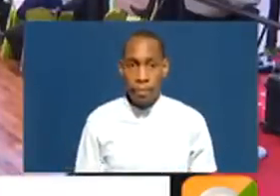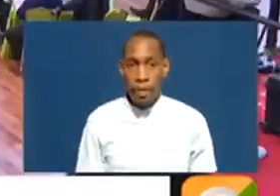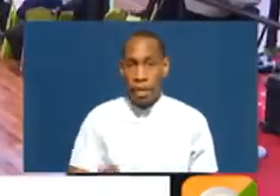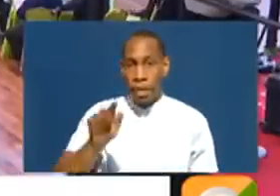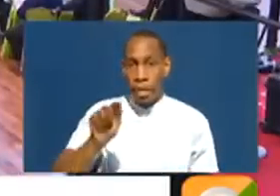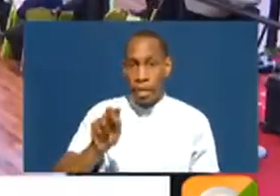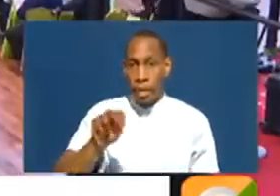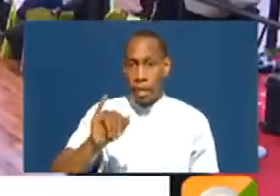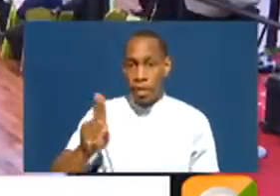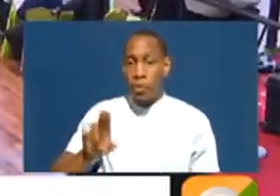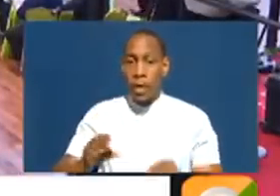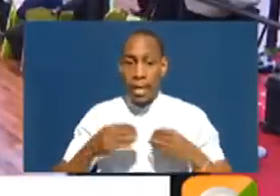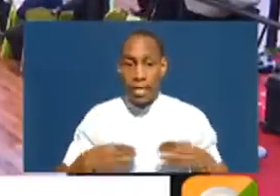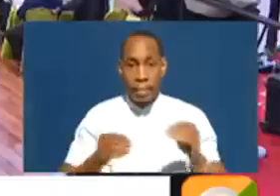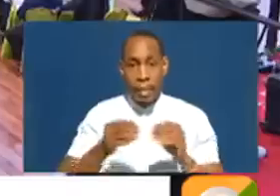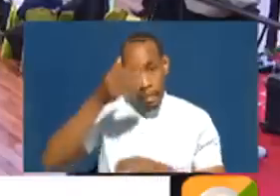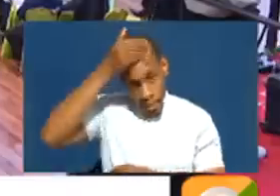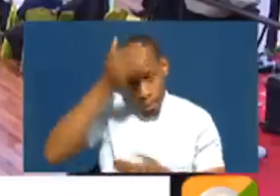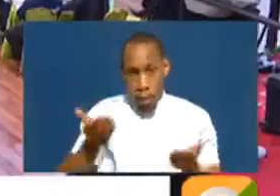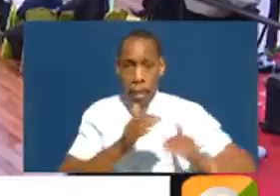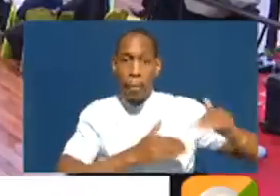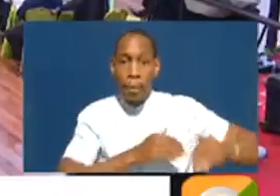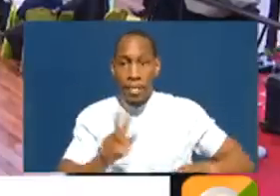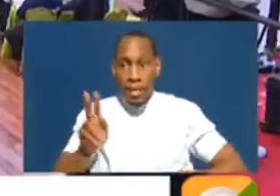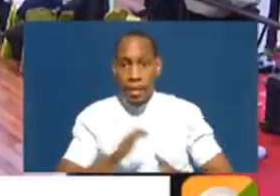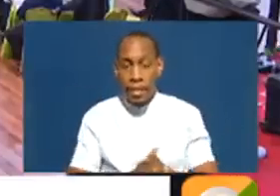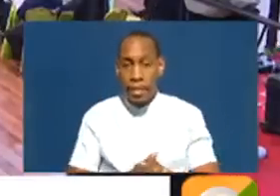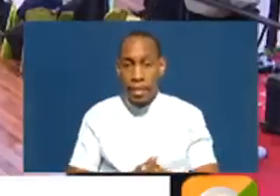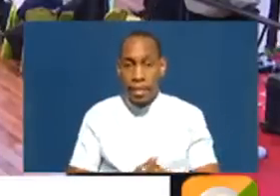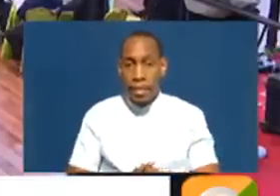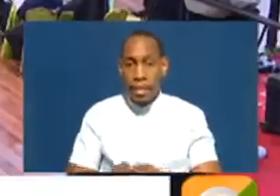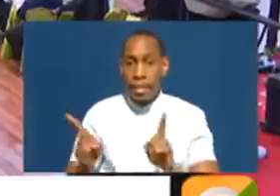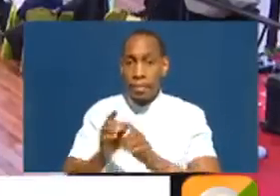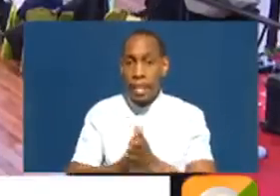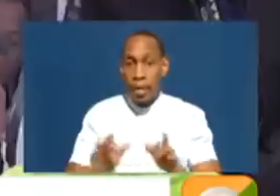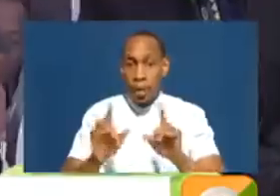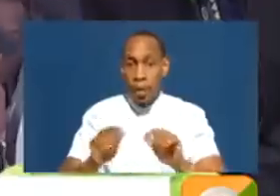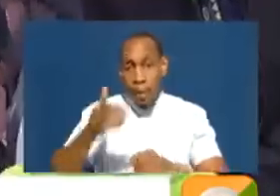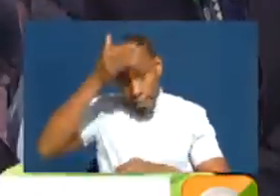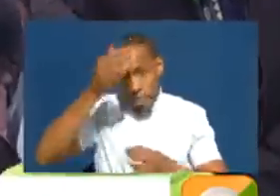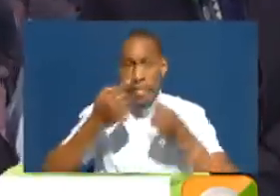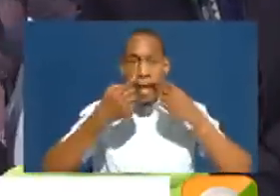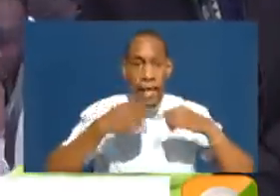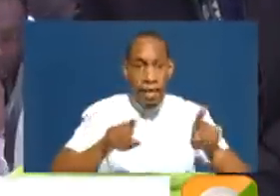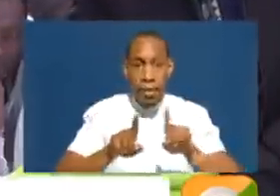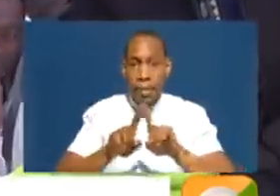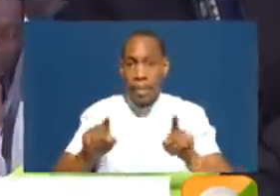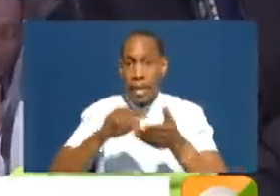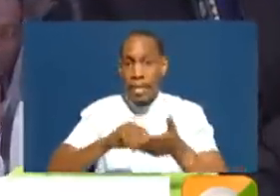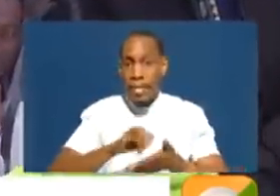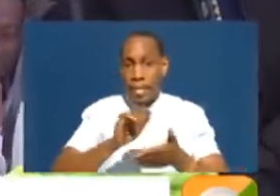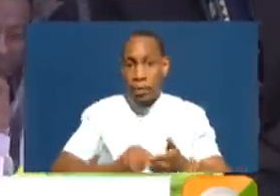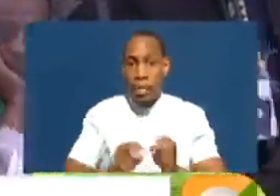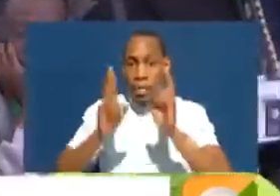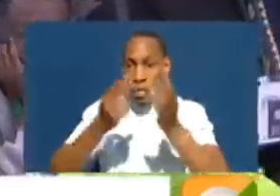Tuju, however, admitted meeting Chebukati at the Bomas of Kenya on the date stated by the chairperson Chebukati, but insists the